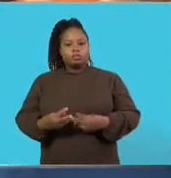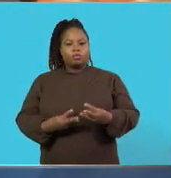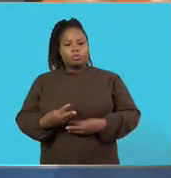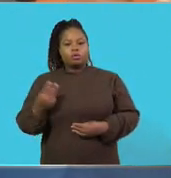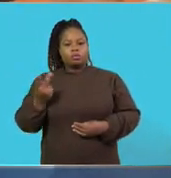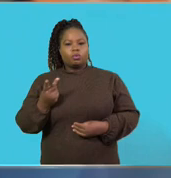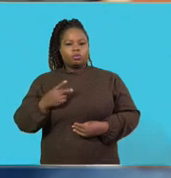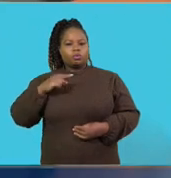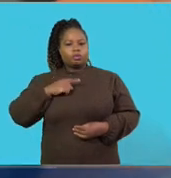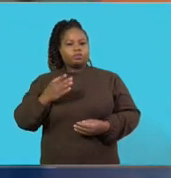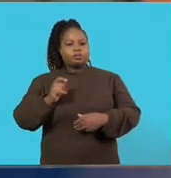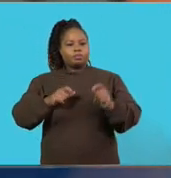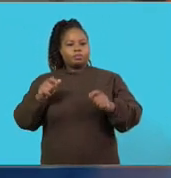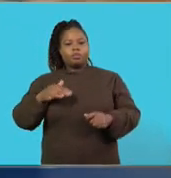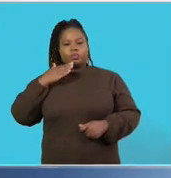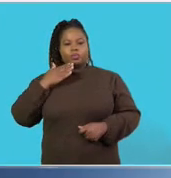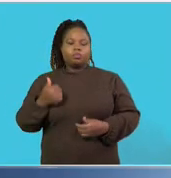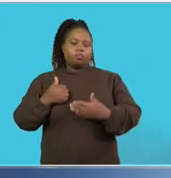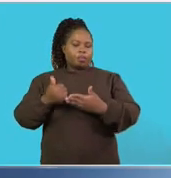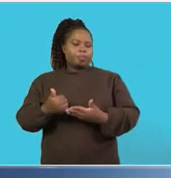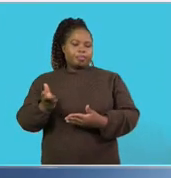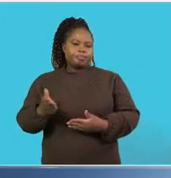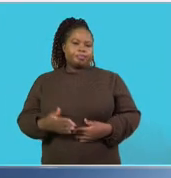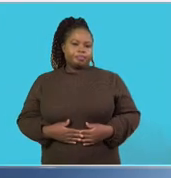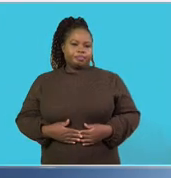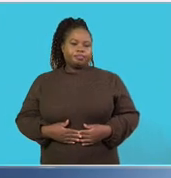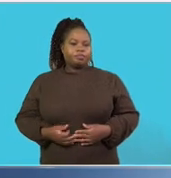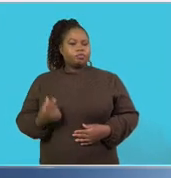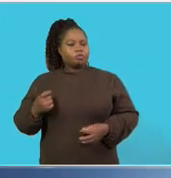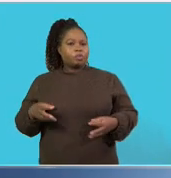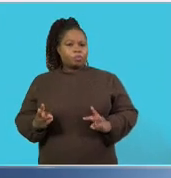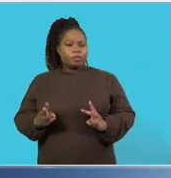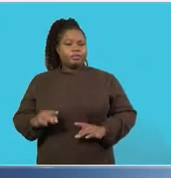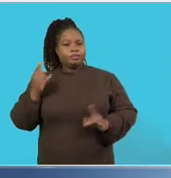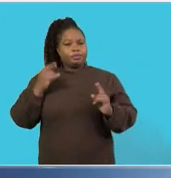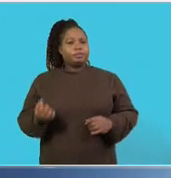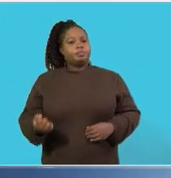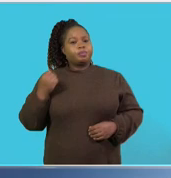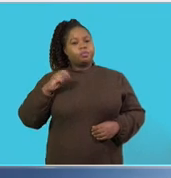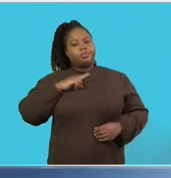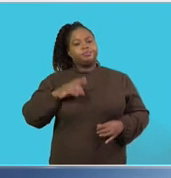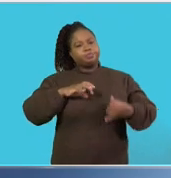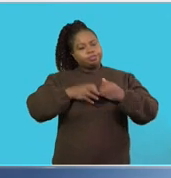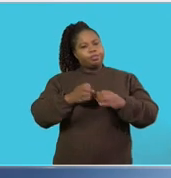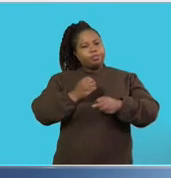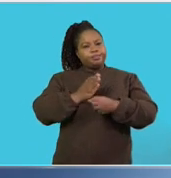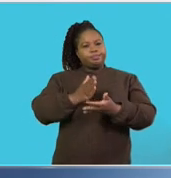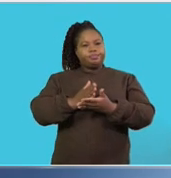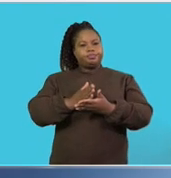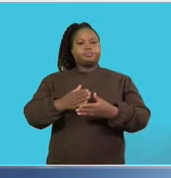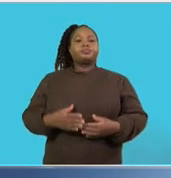ya mantla ho bareki ba bona ka dinako tsohle. This is one of our ways as City Power where we're trying to ensure that